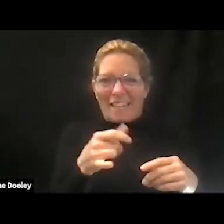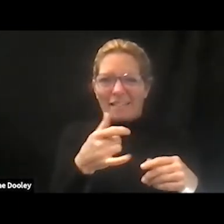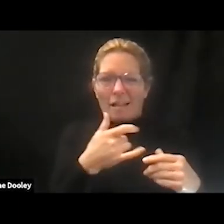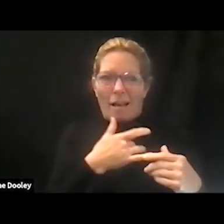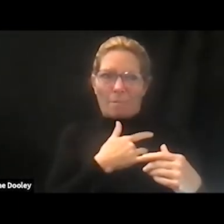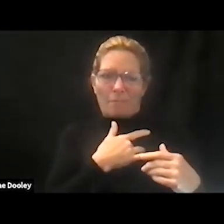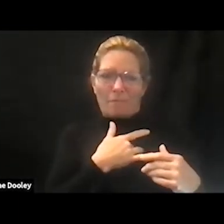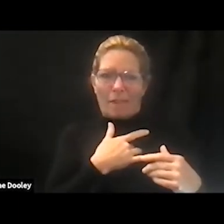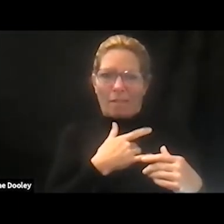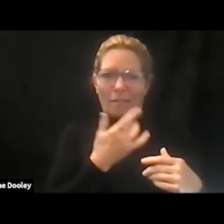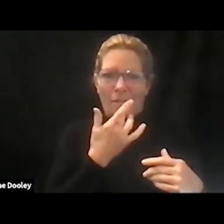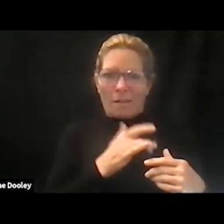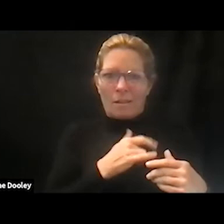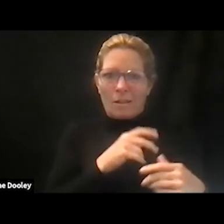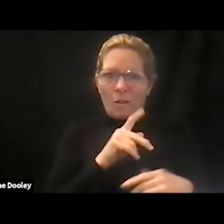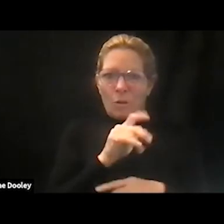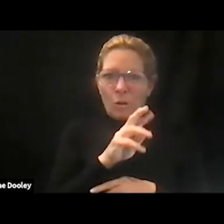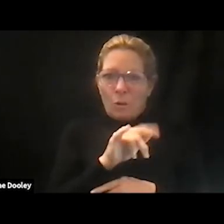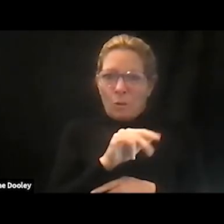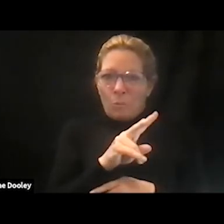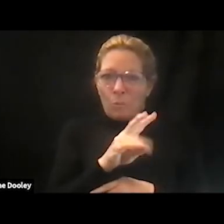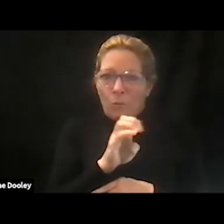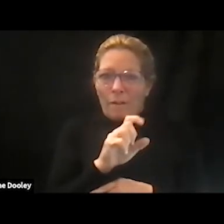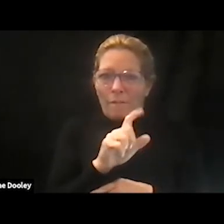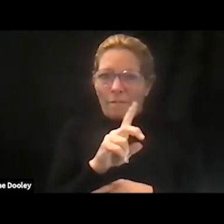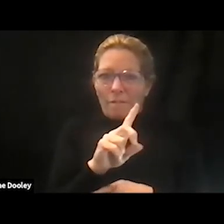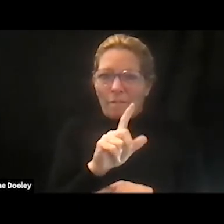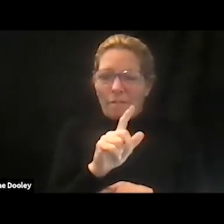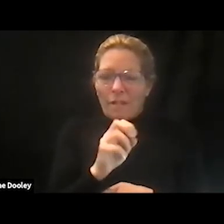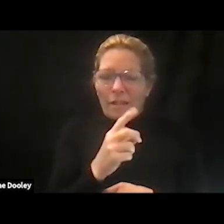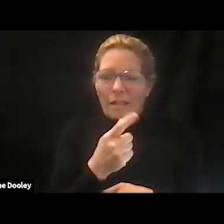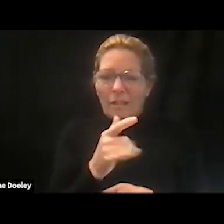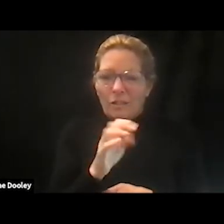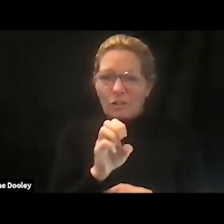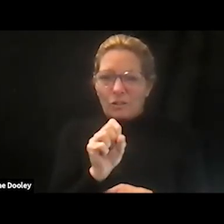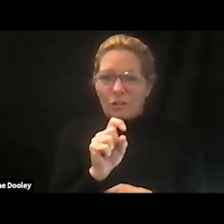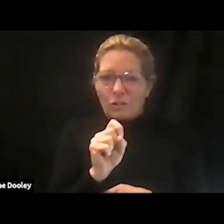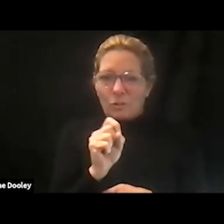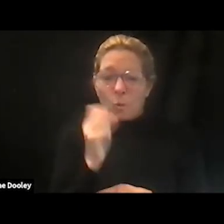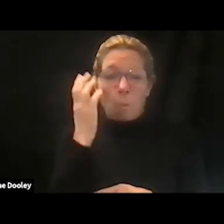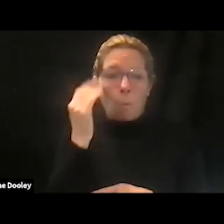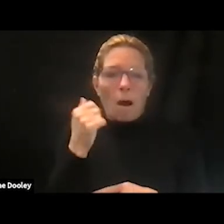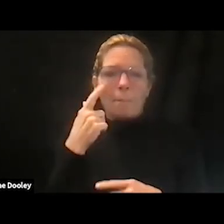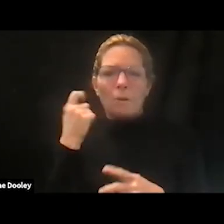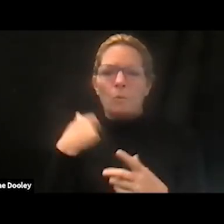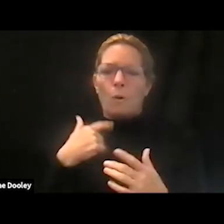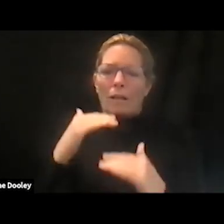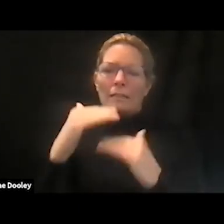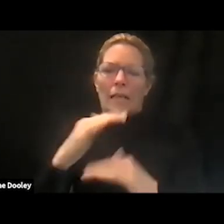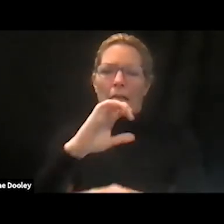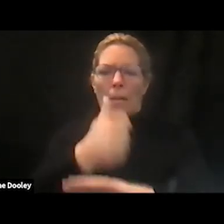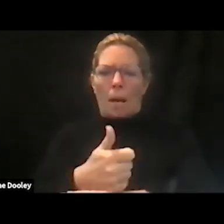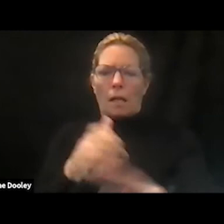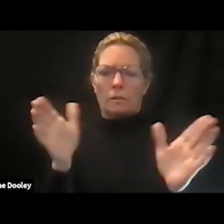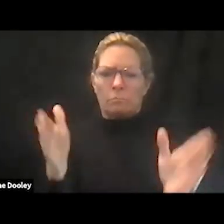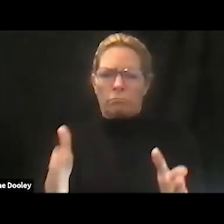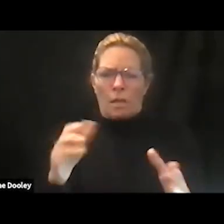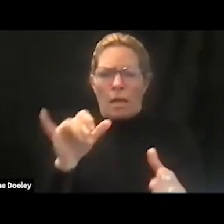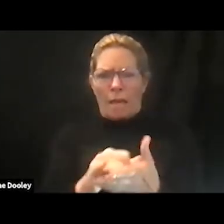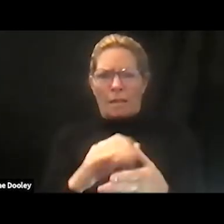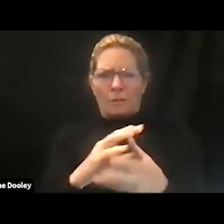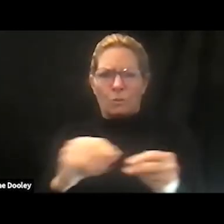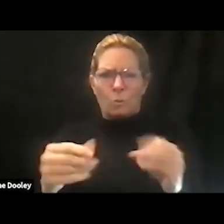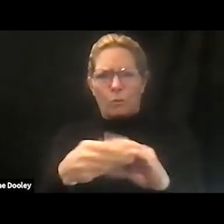of a place of privilege, right? Because I think there are, because we're already putting in a box of like, this is how storytelling is today, and this is